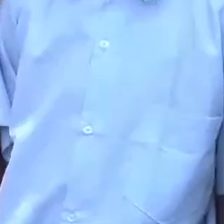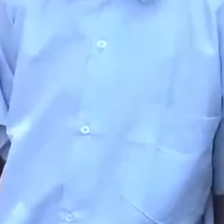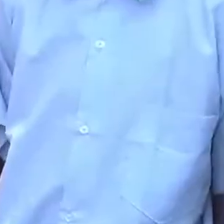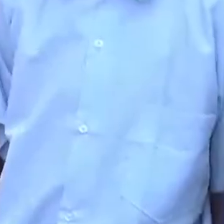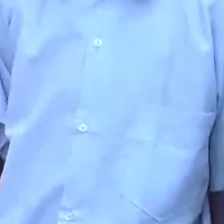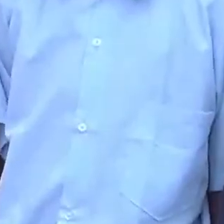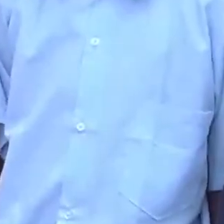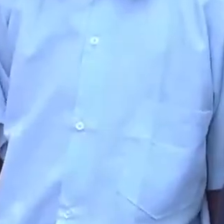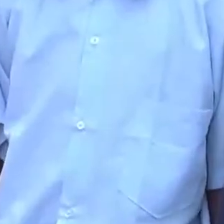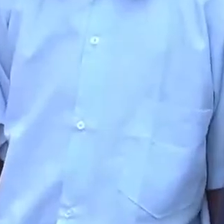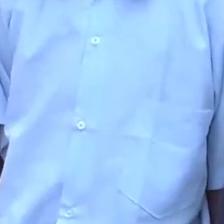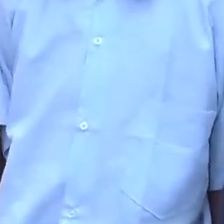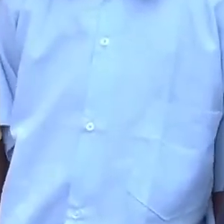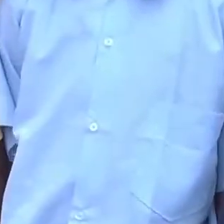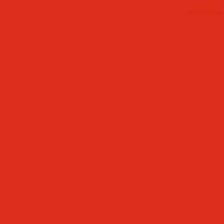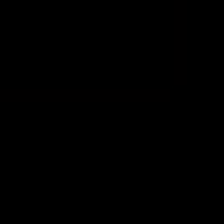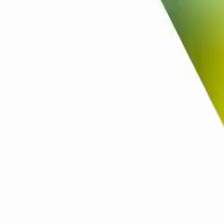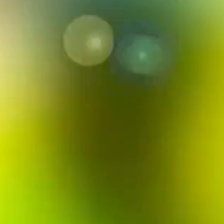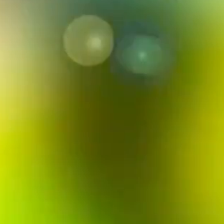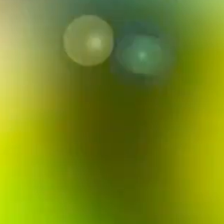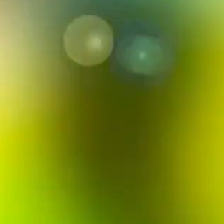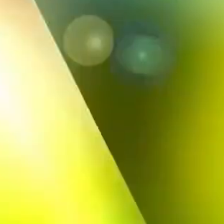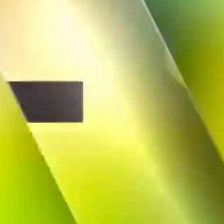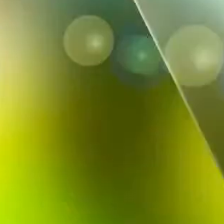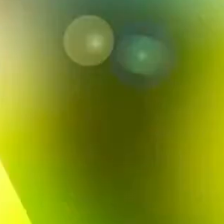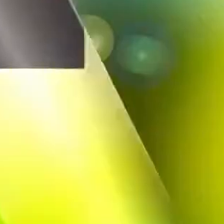of EarthCheck. Welcome.